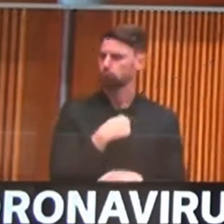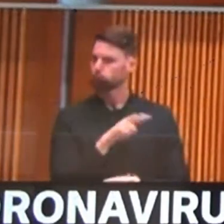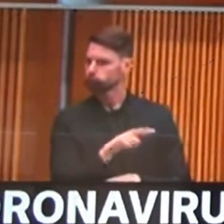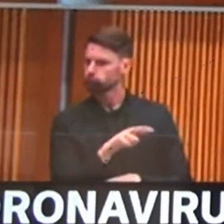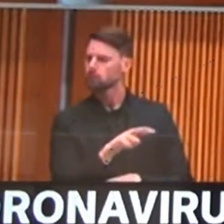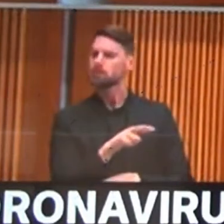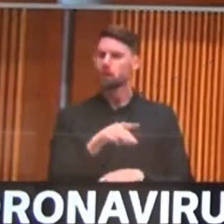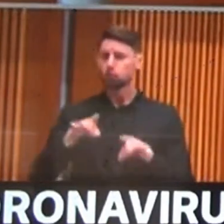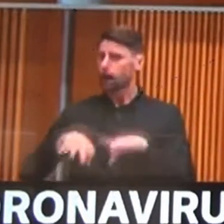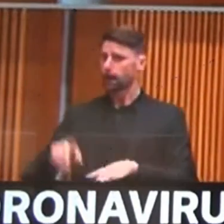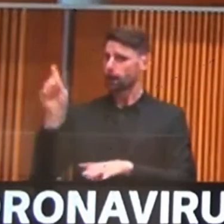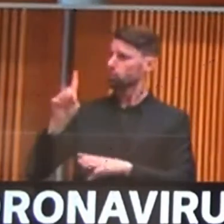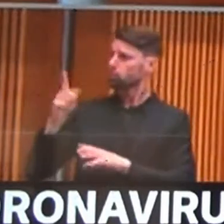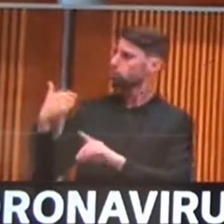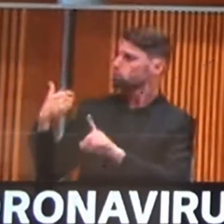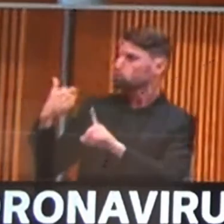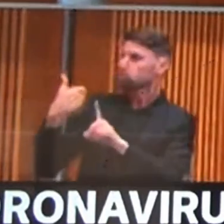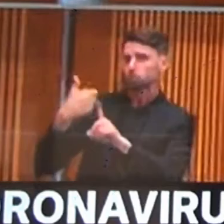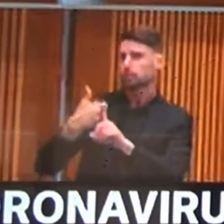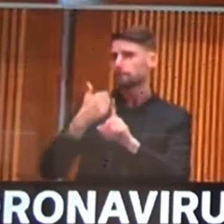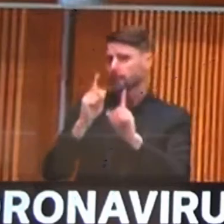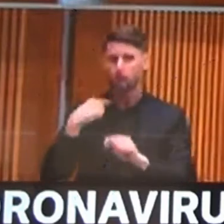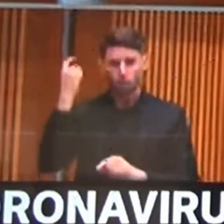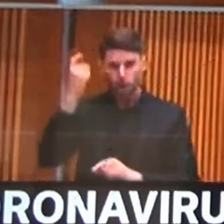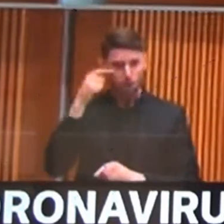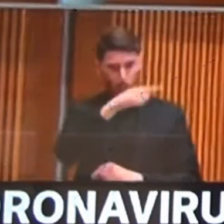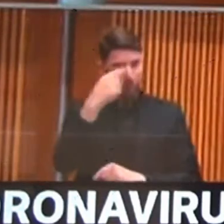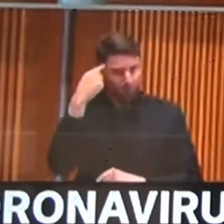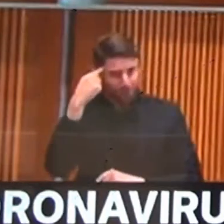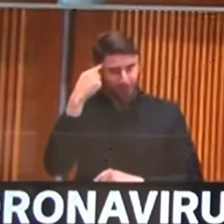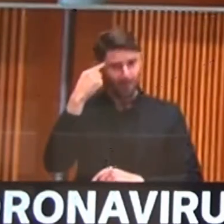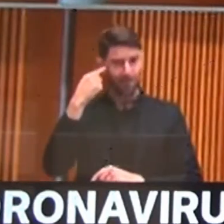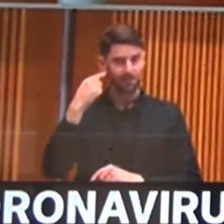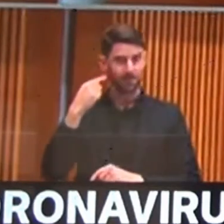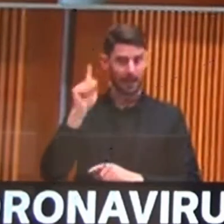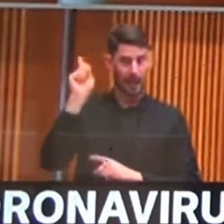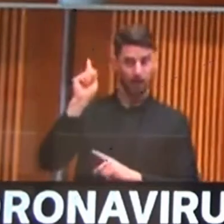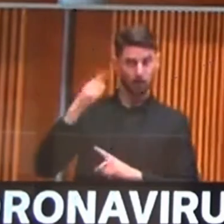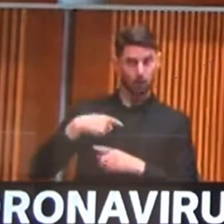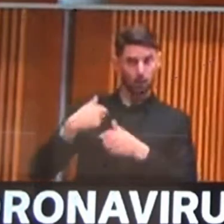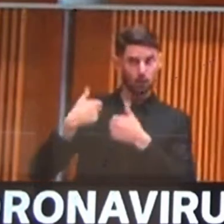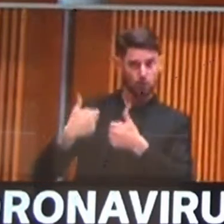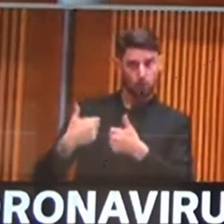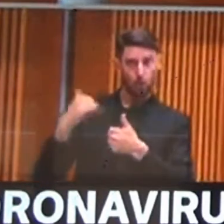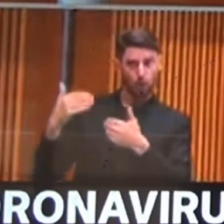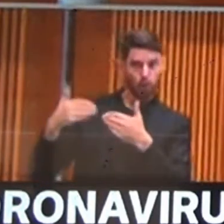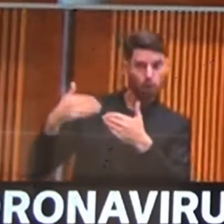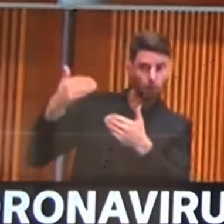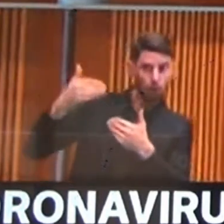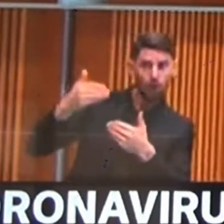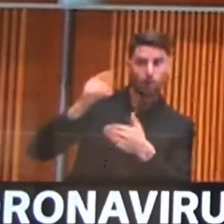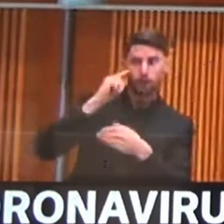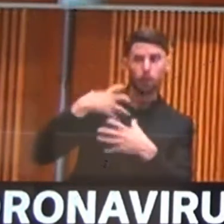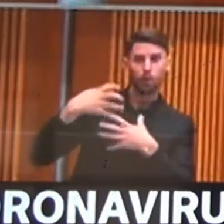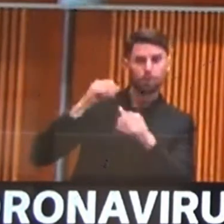well, but do you think that that scenario is roughly where we are now, or is it something you're aiming for? Is